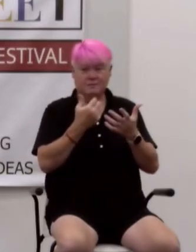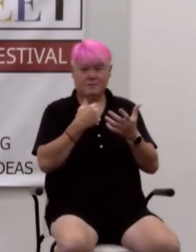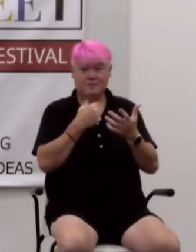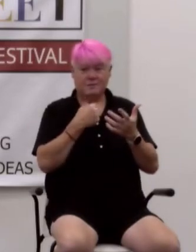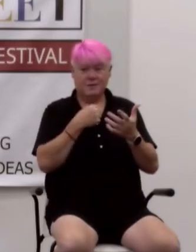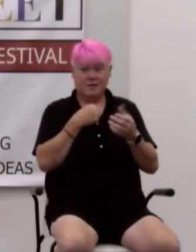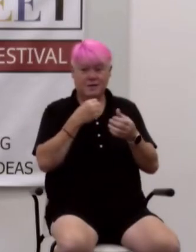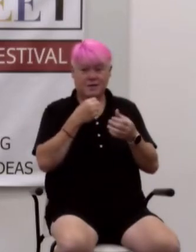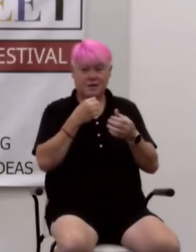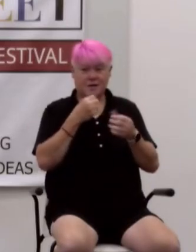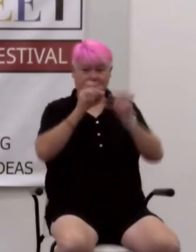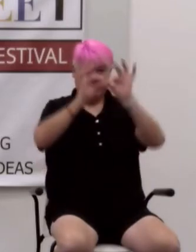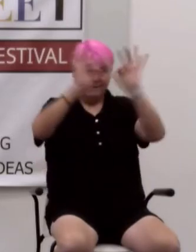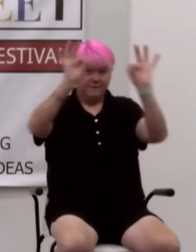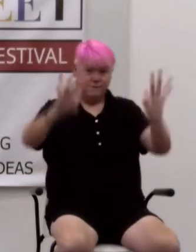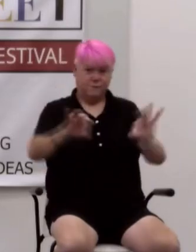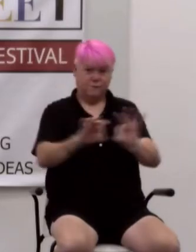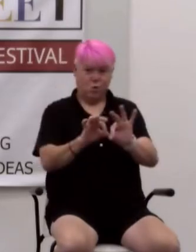it,